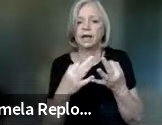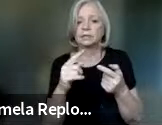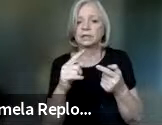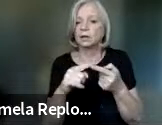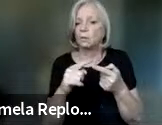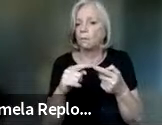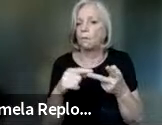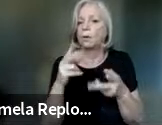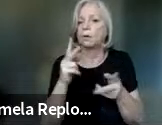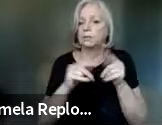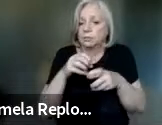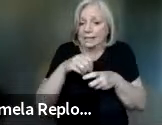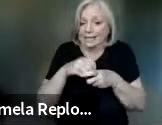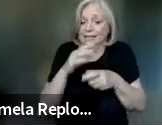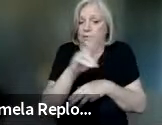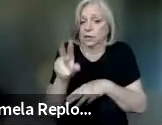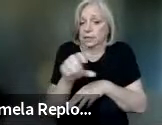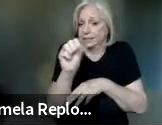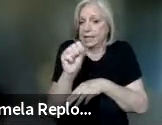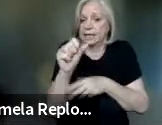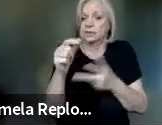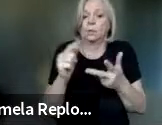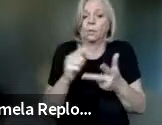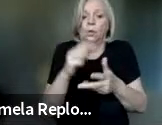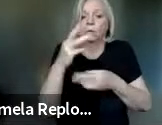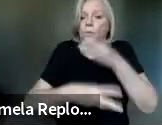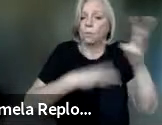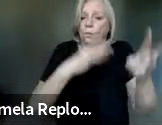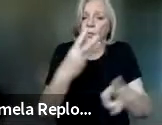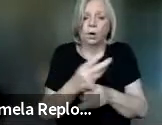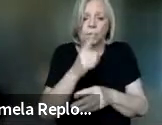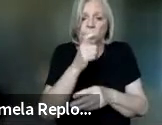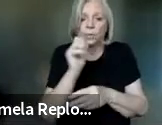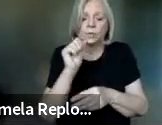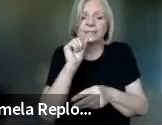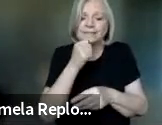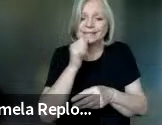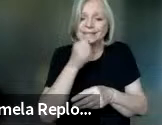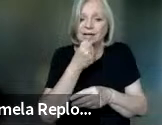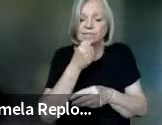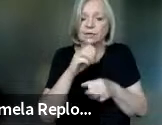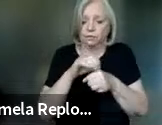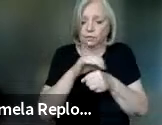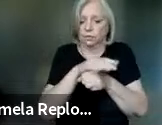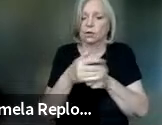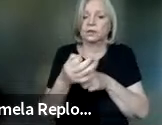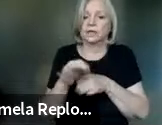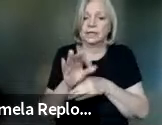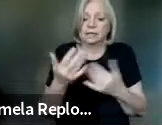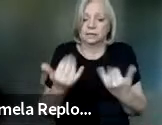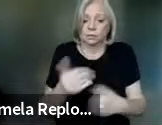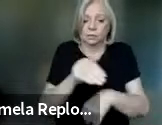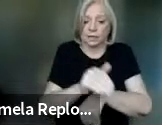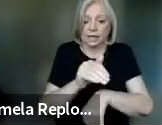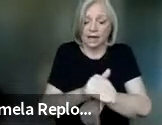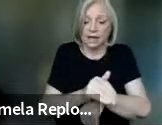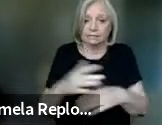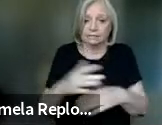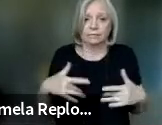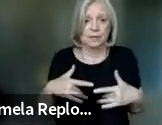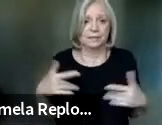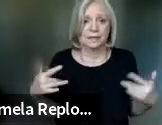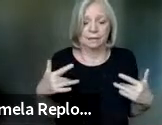are suffering from the impacts of COVID-19. This evening will be largely focused on the county as a